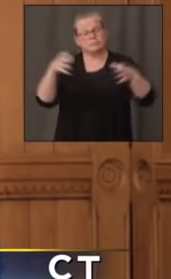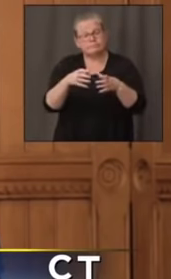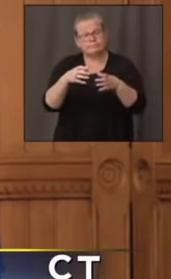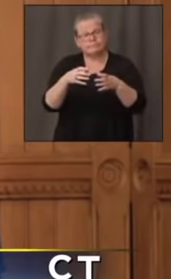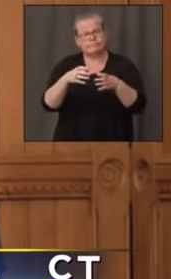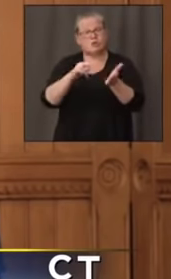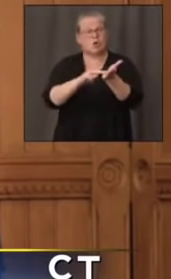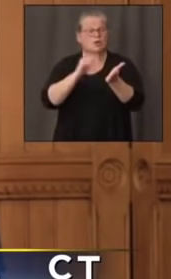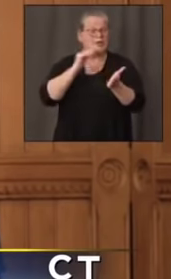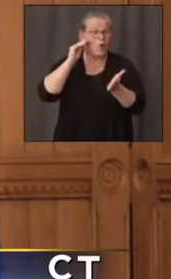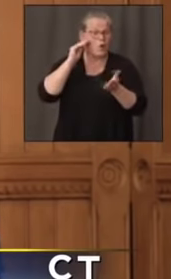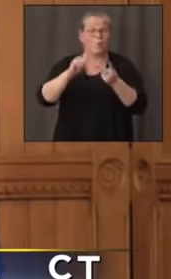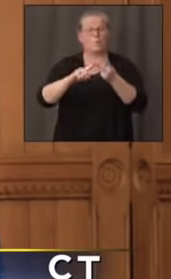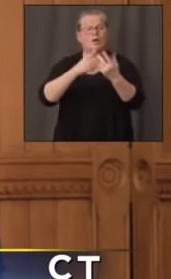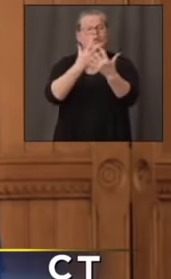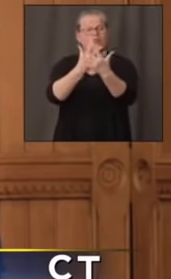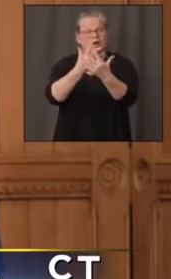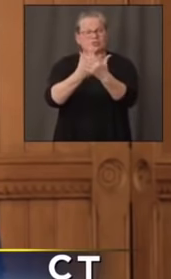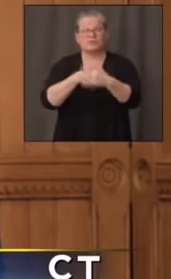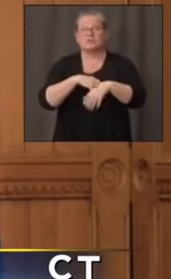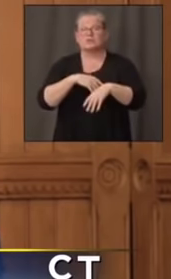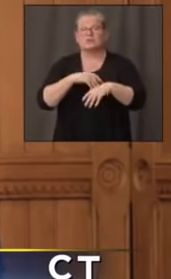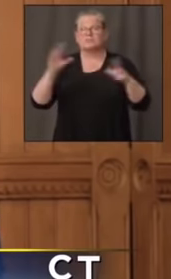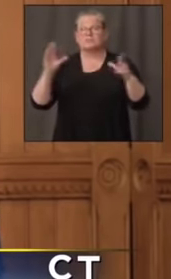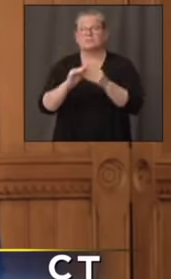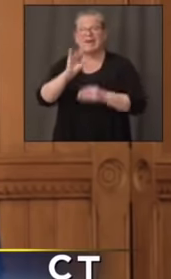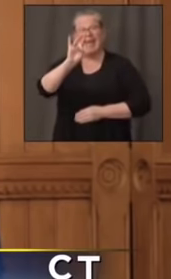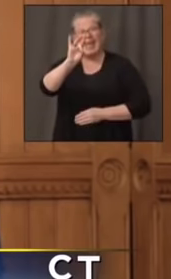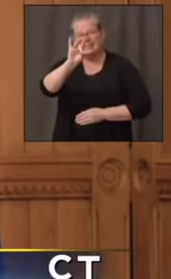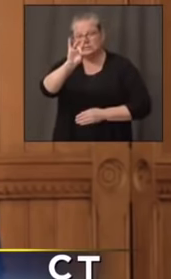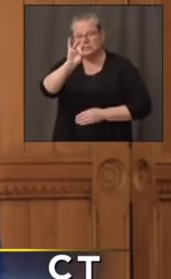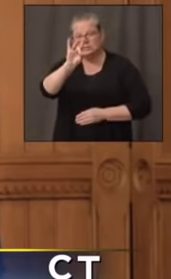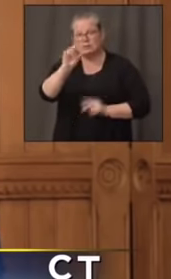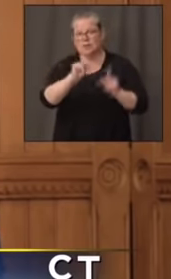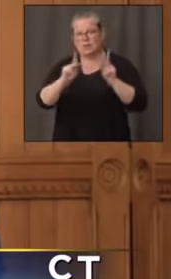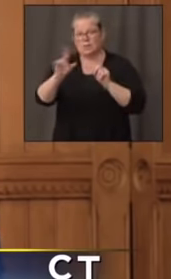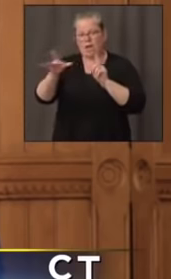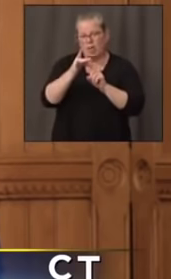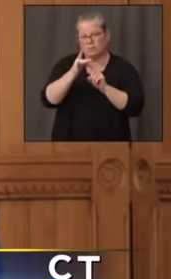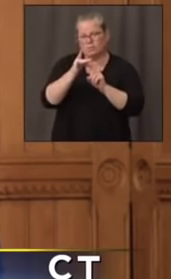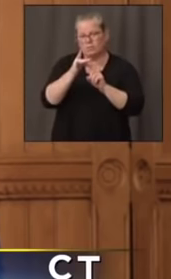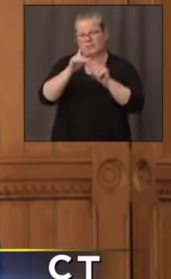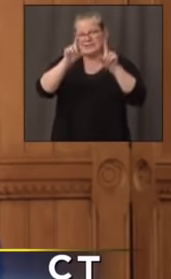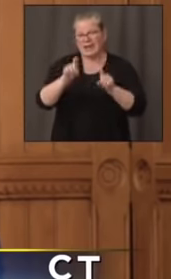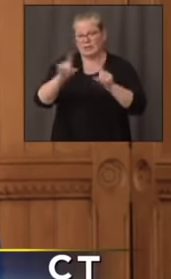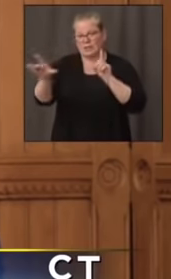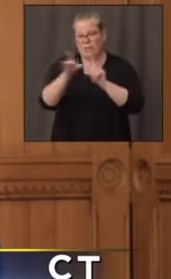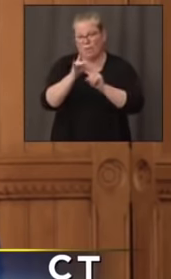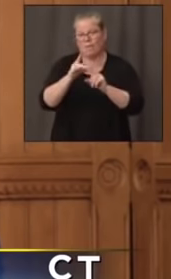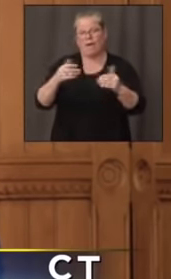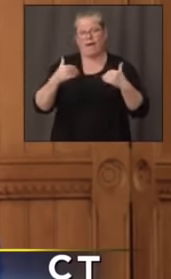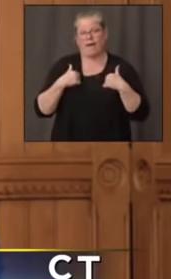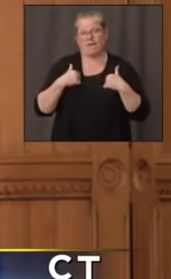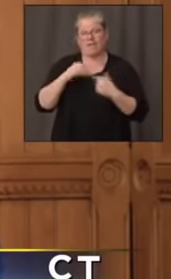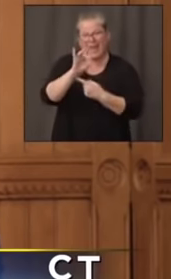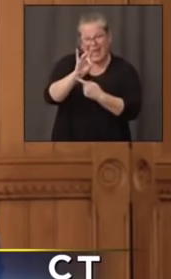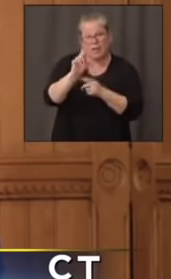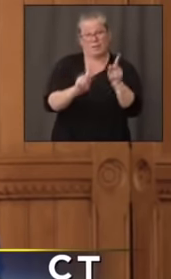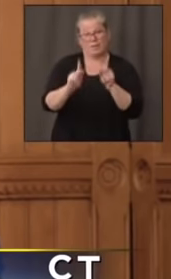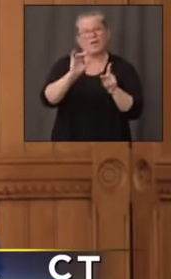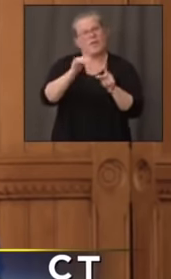nursing homes, correctional facilities. So that's really tremendous progress from where we've been, and is a big part of the story about why the numbers overall are as good as they